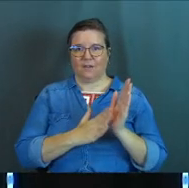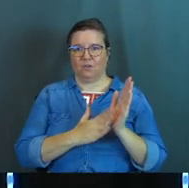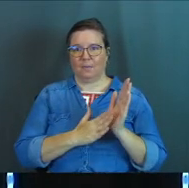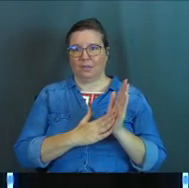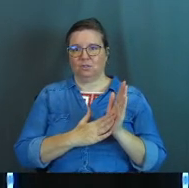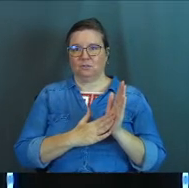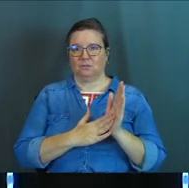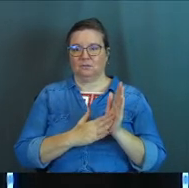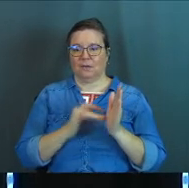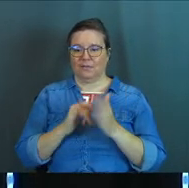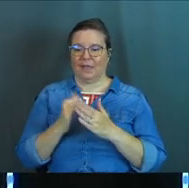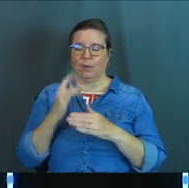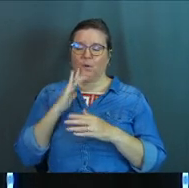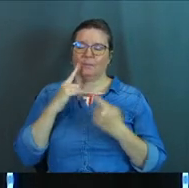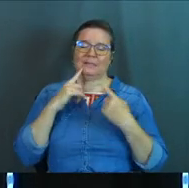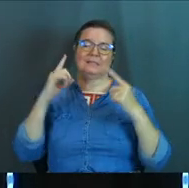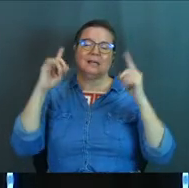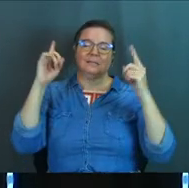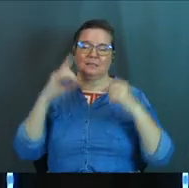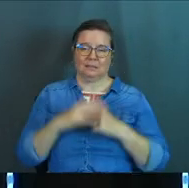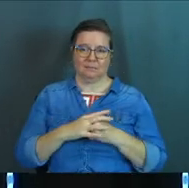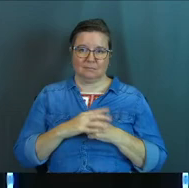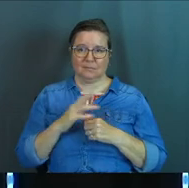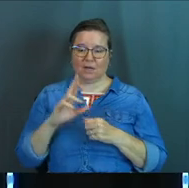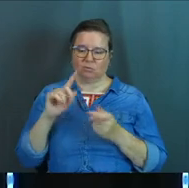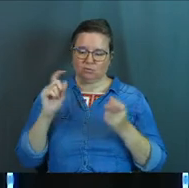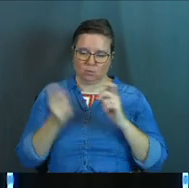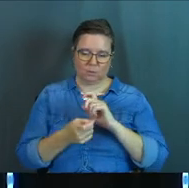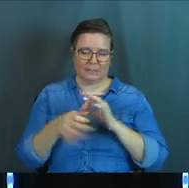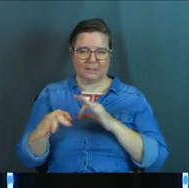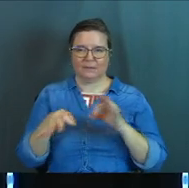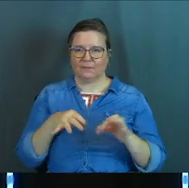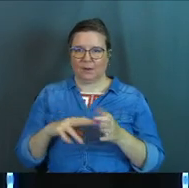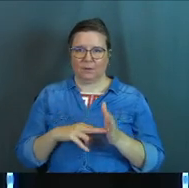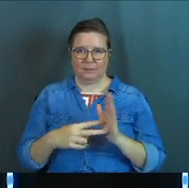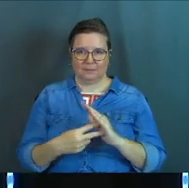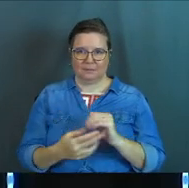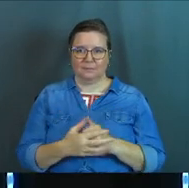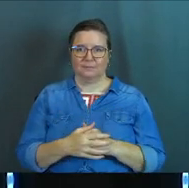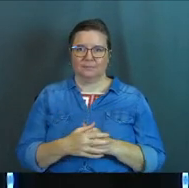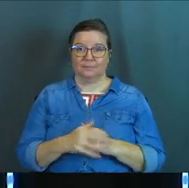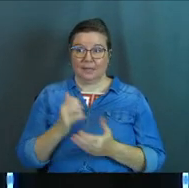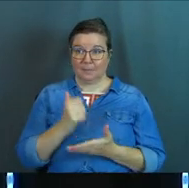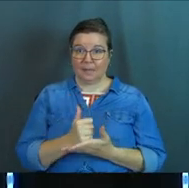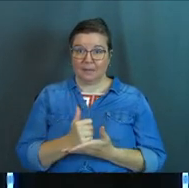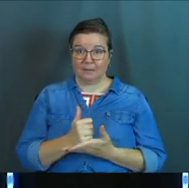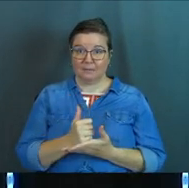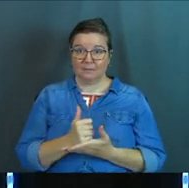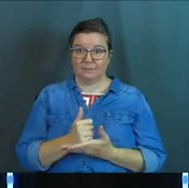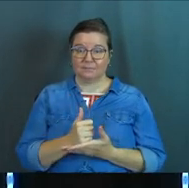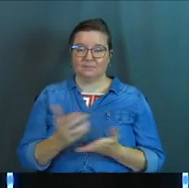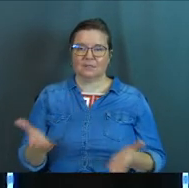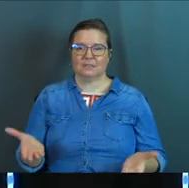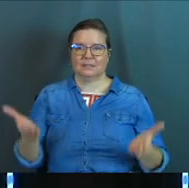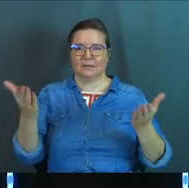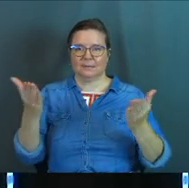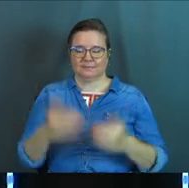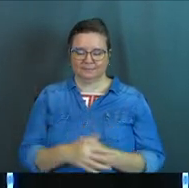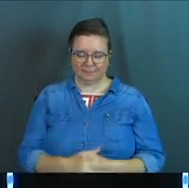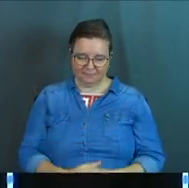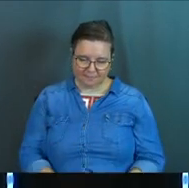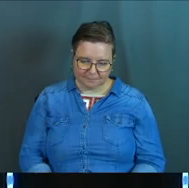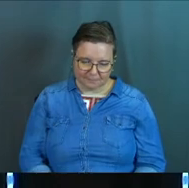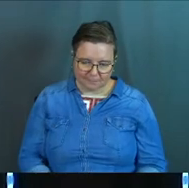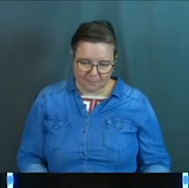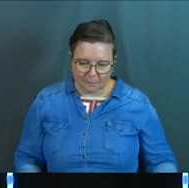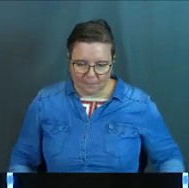affirmation. That would be success. I redefine it all. Amen. Would you guys stand?